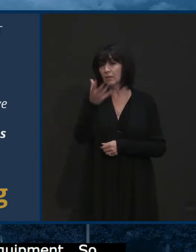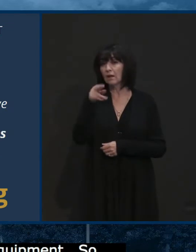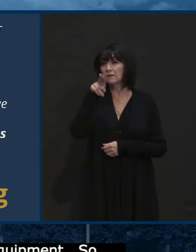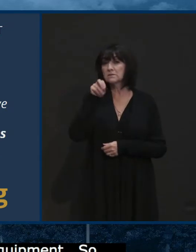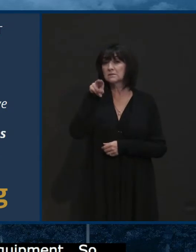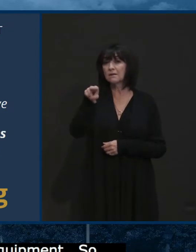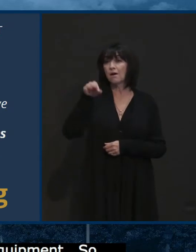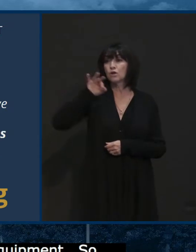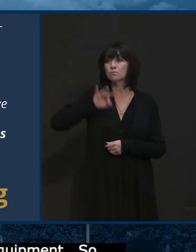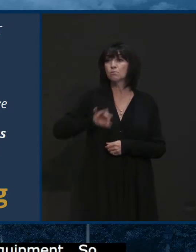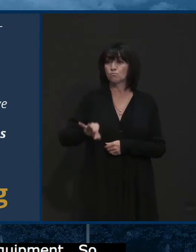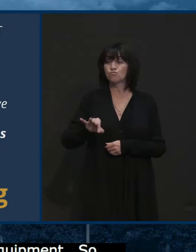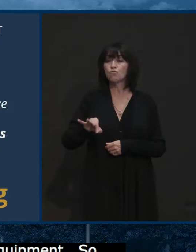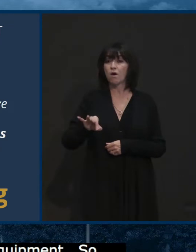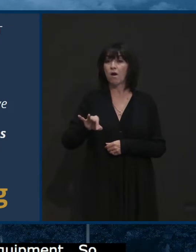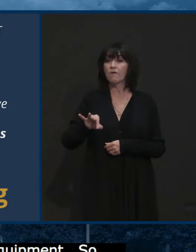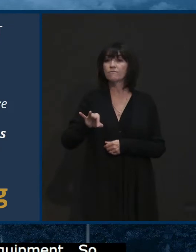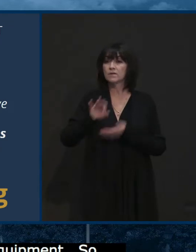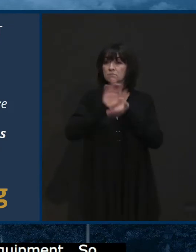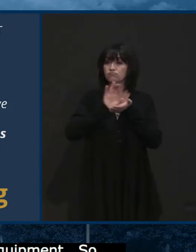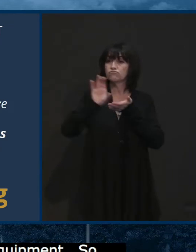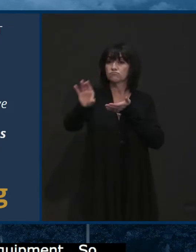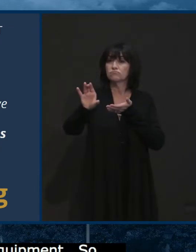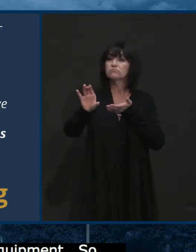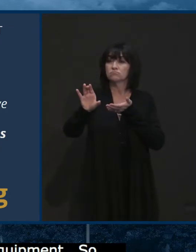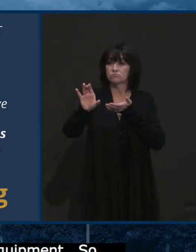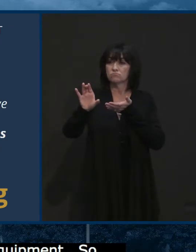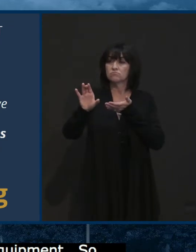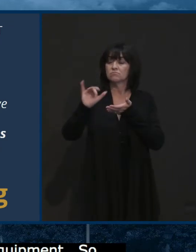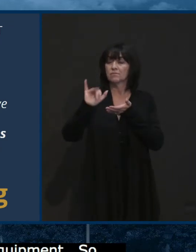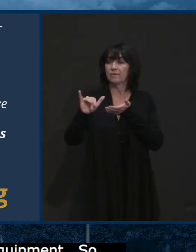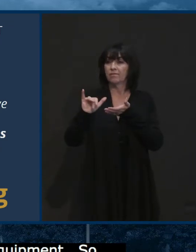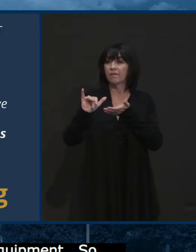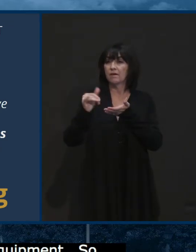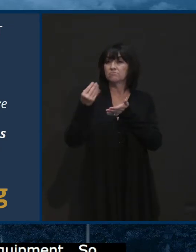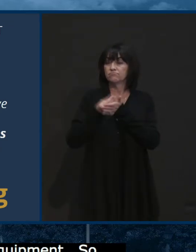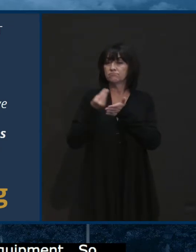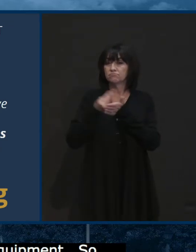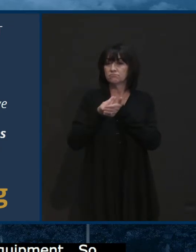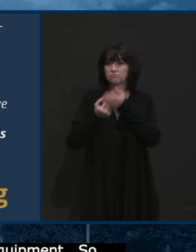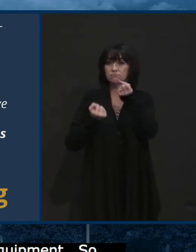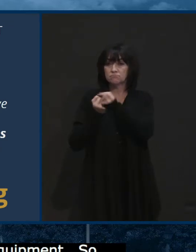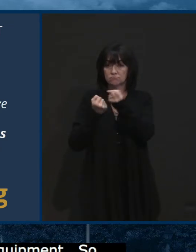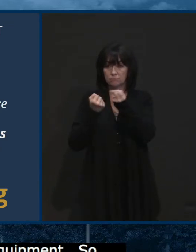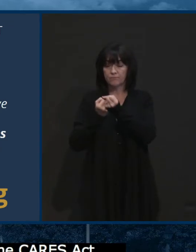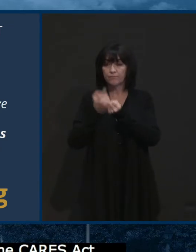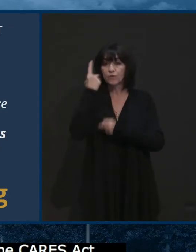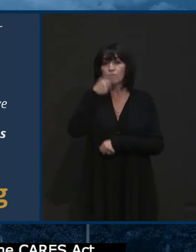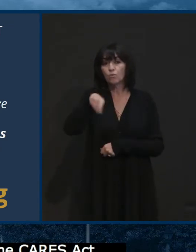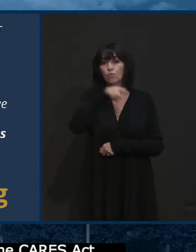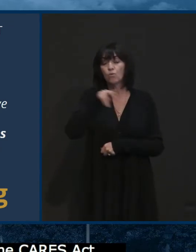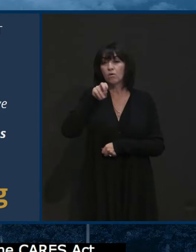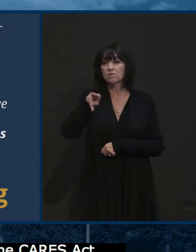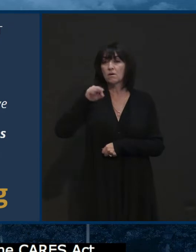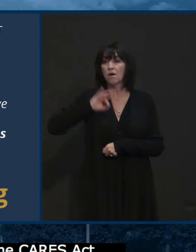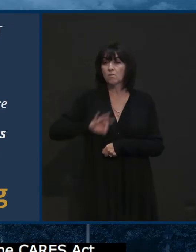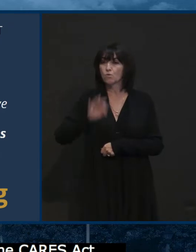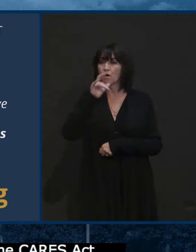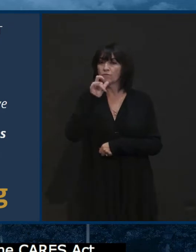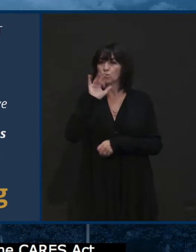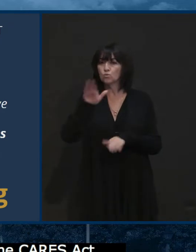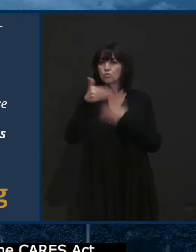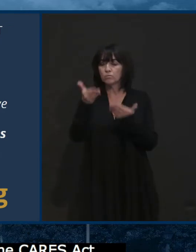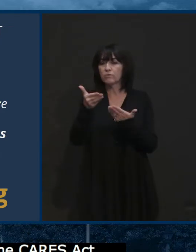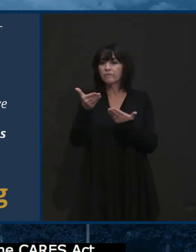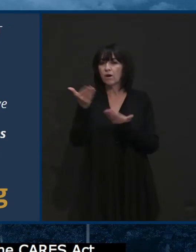CARES Act, round 2 is now open. So for nonprofit organizations that have provided critical